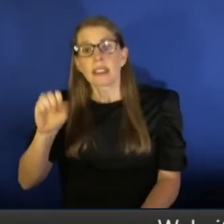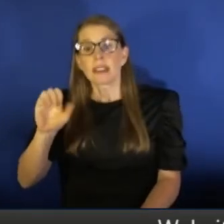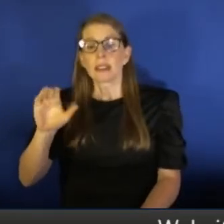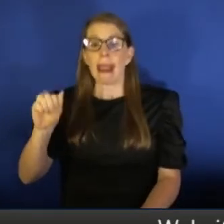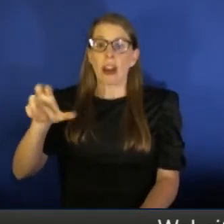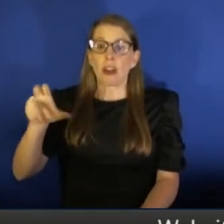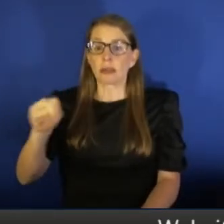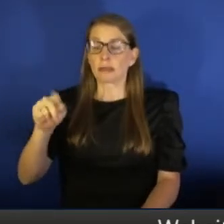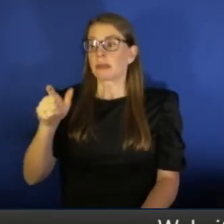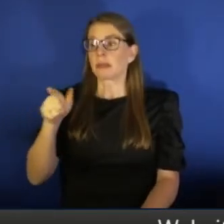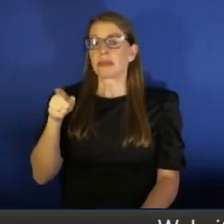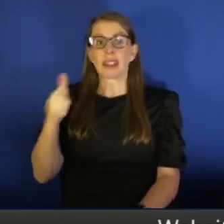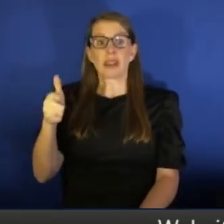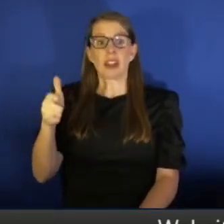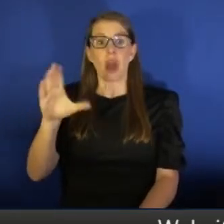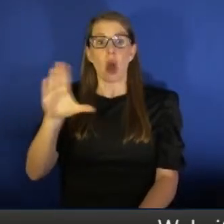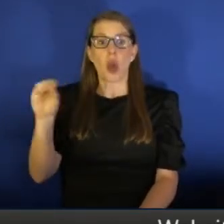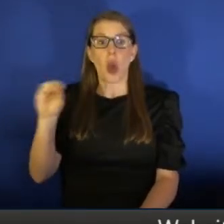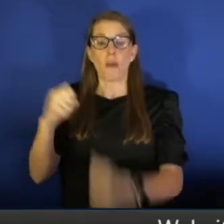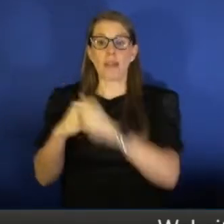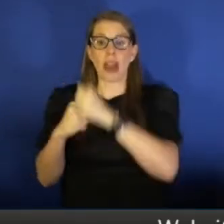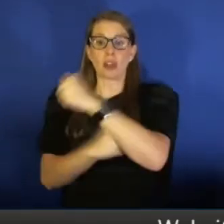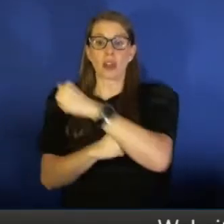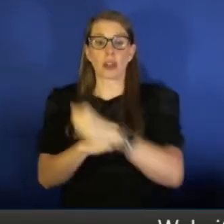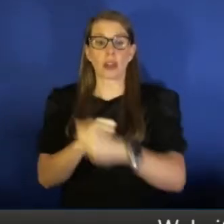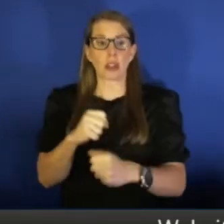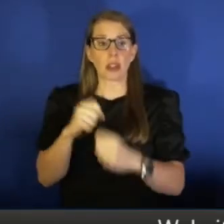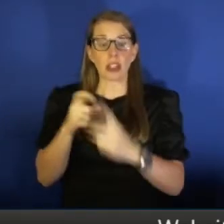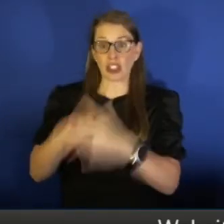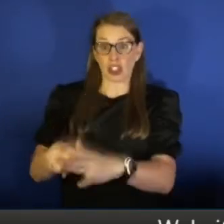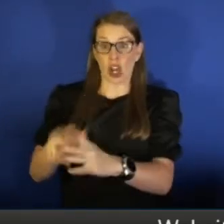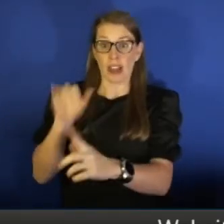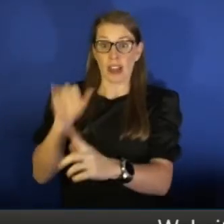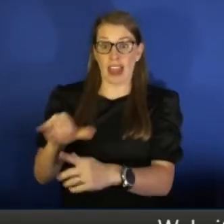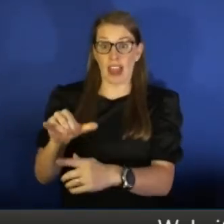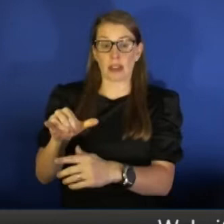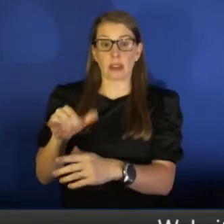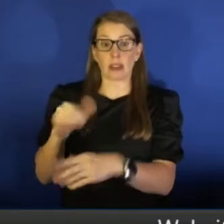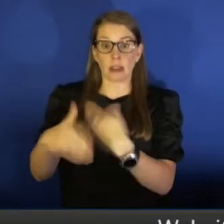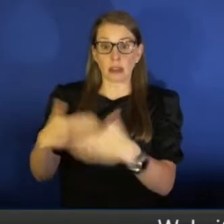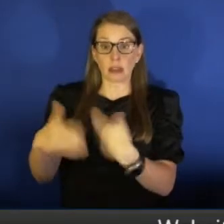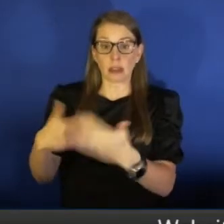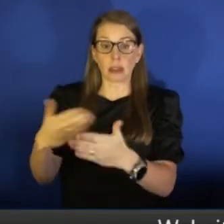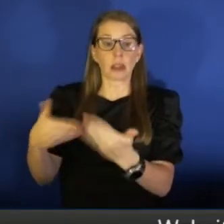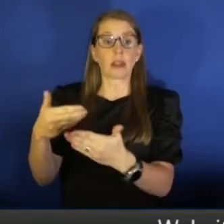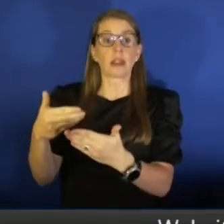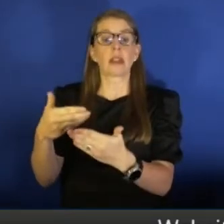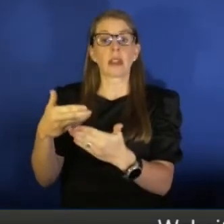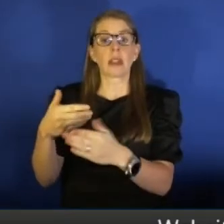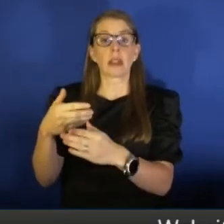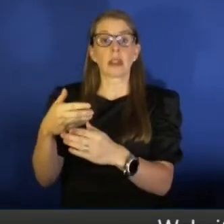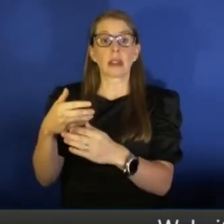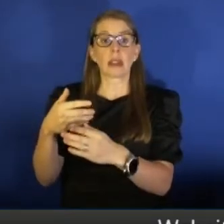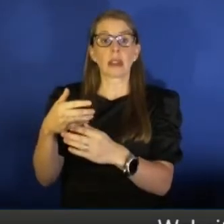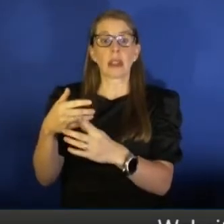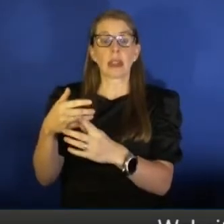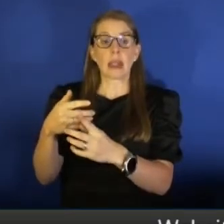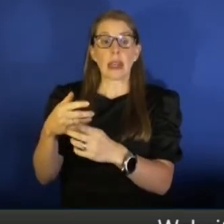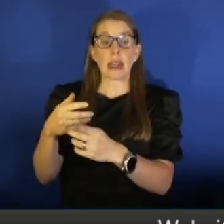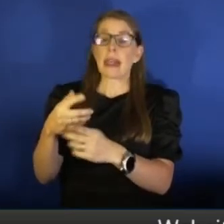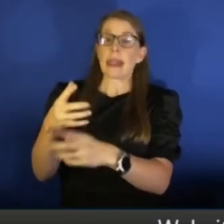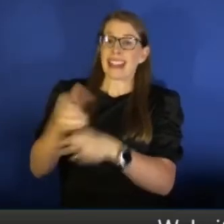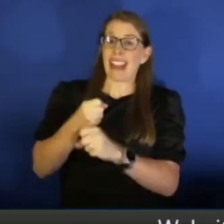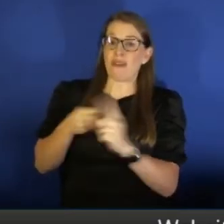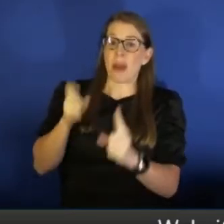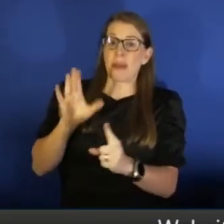because the spirit of what started it and has perpetuated it came from their gift. We are so grateful to the